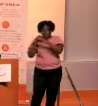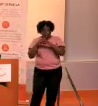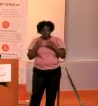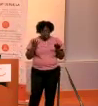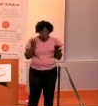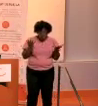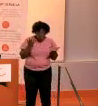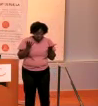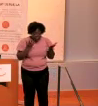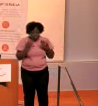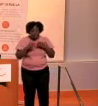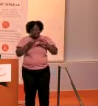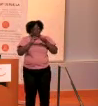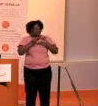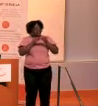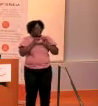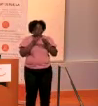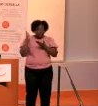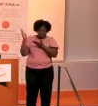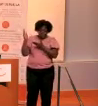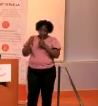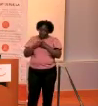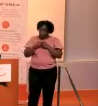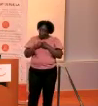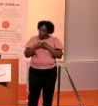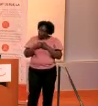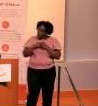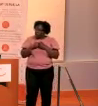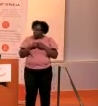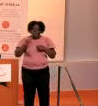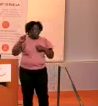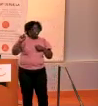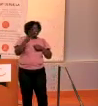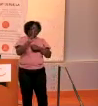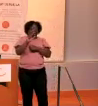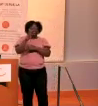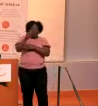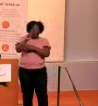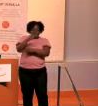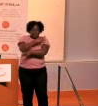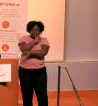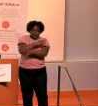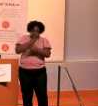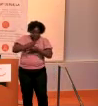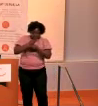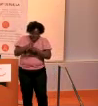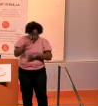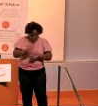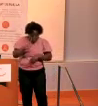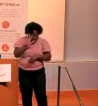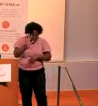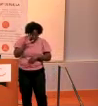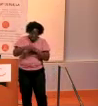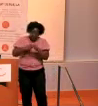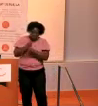these figures are actually repeats. And he treated his first lupus patient, and I think that was around 5 years